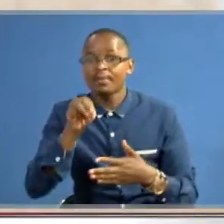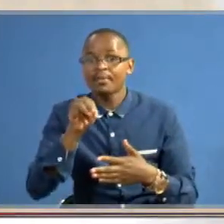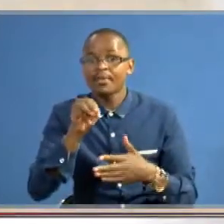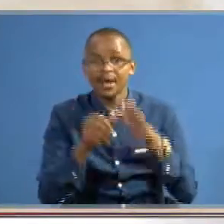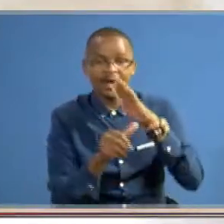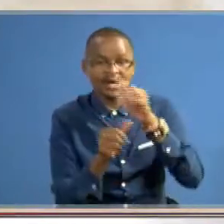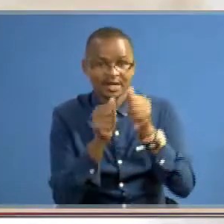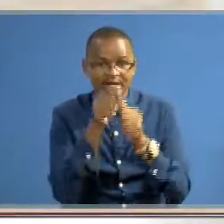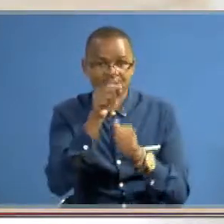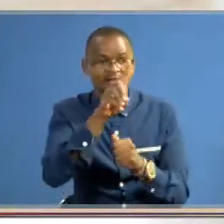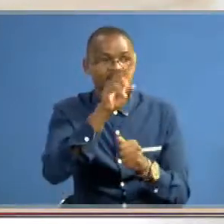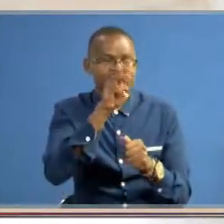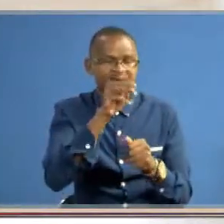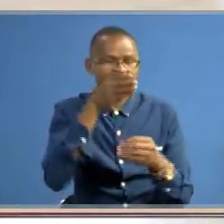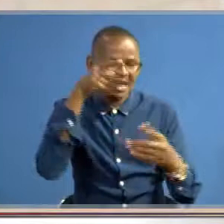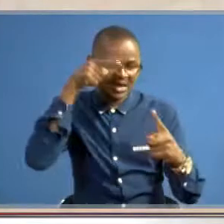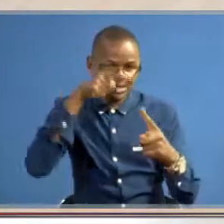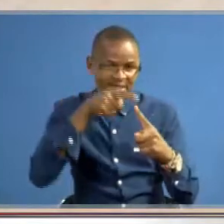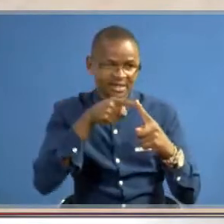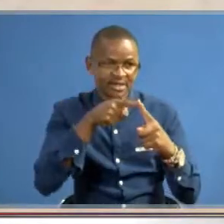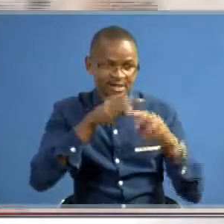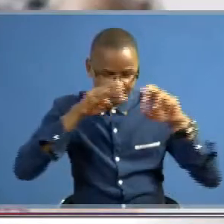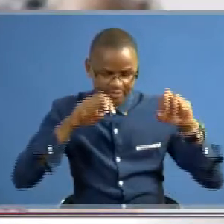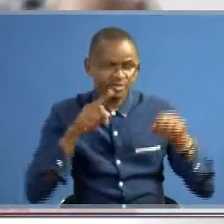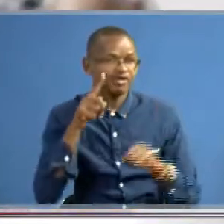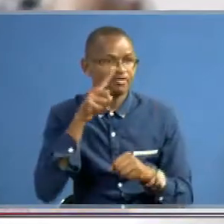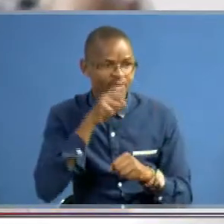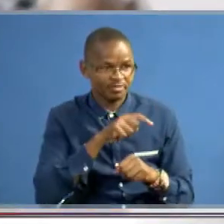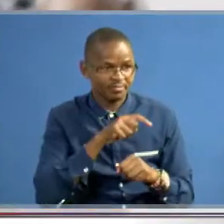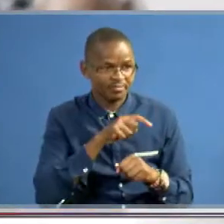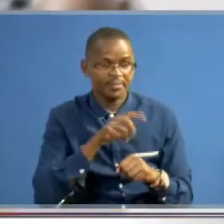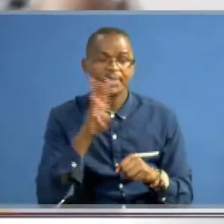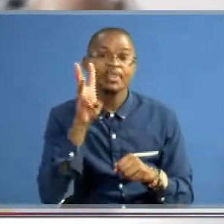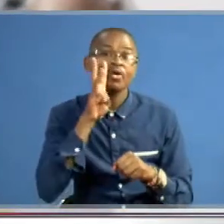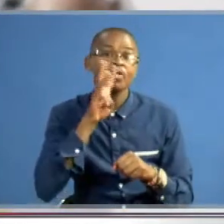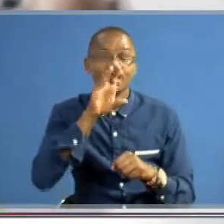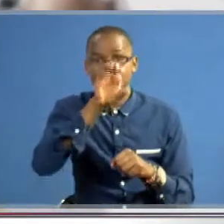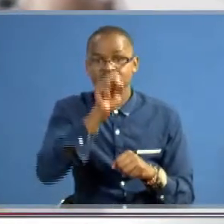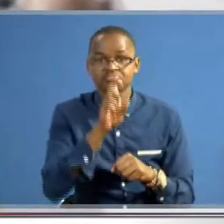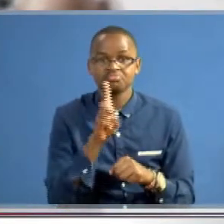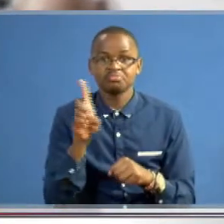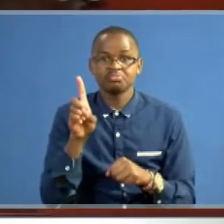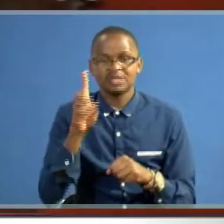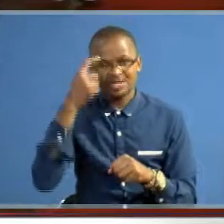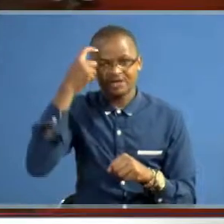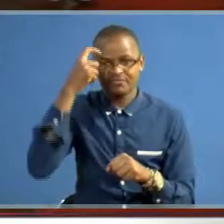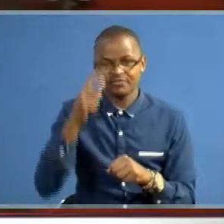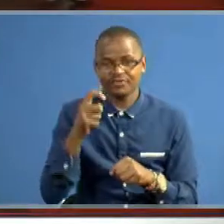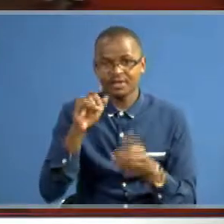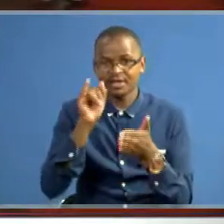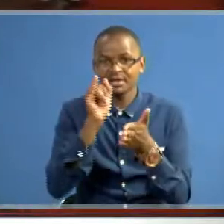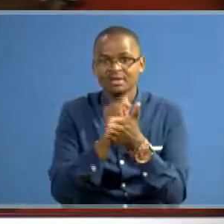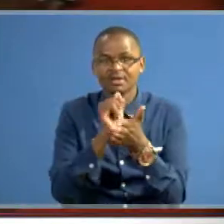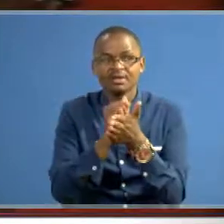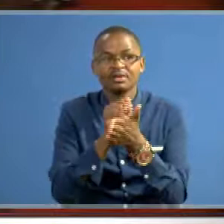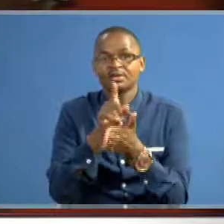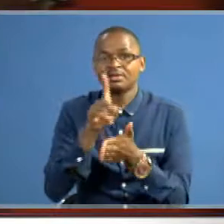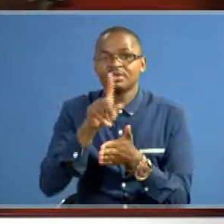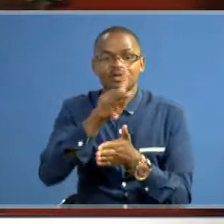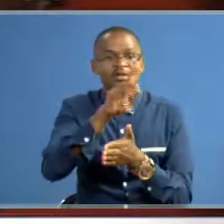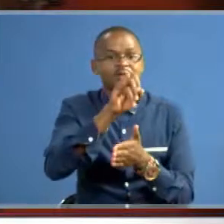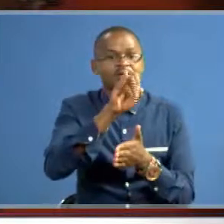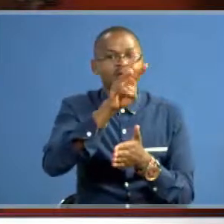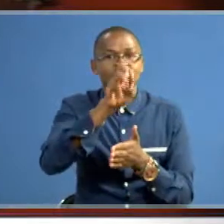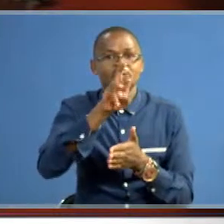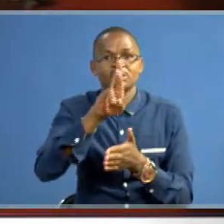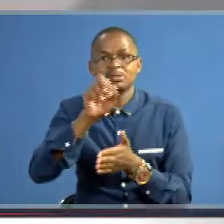docket until investigations are concluded. The Water Cabinet Secretary, however, decries that Arror and Kimwarer